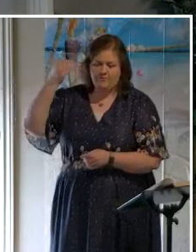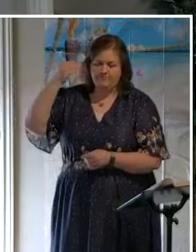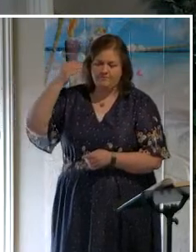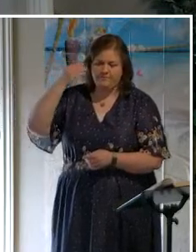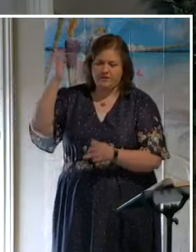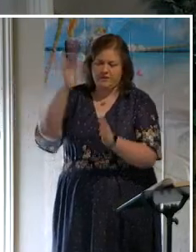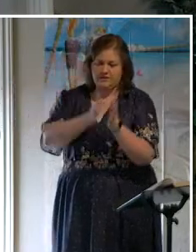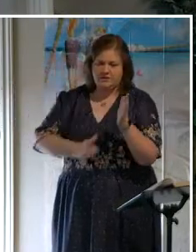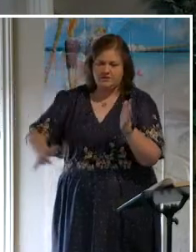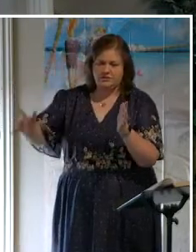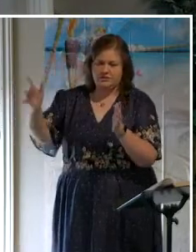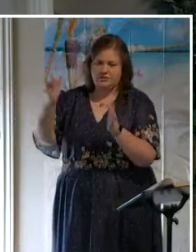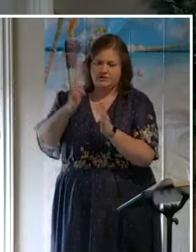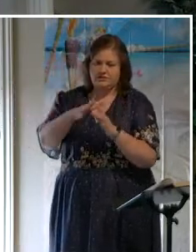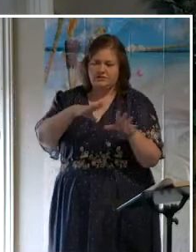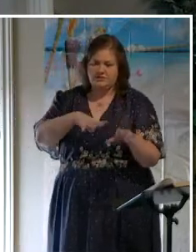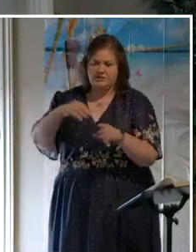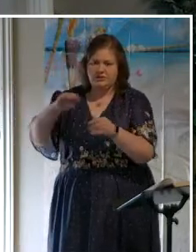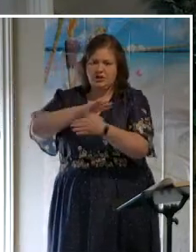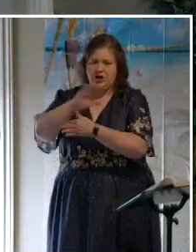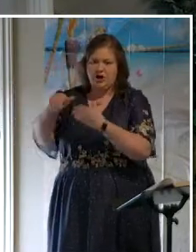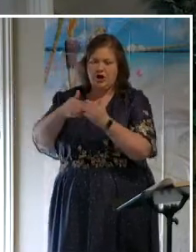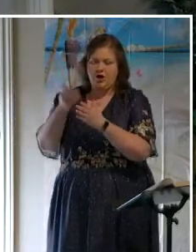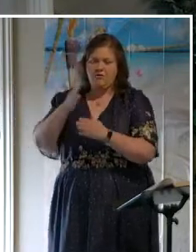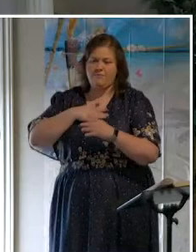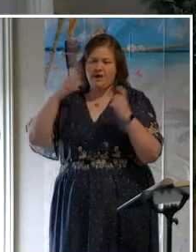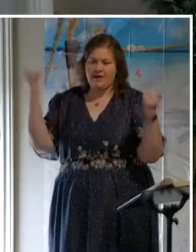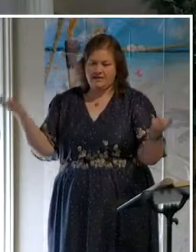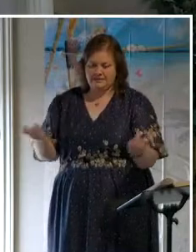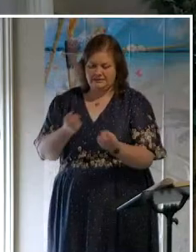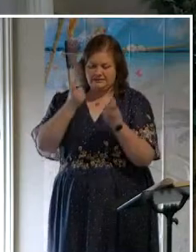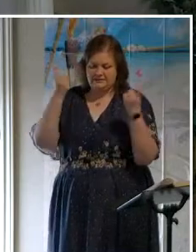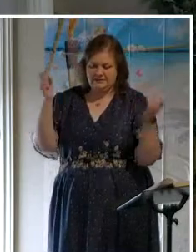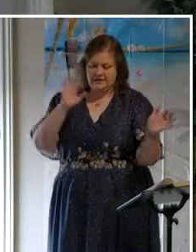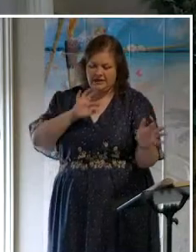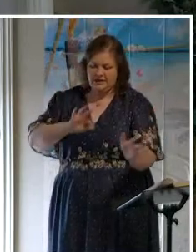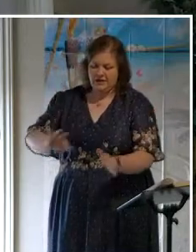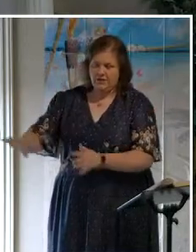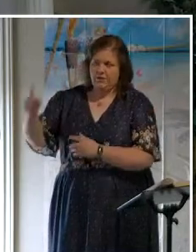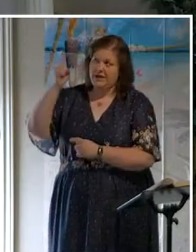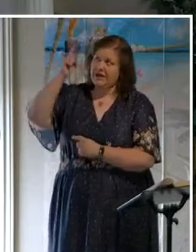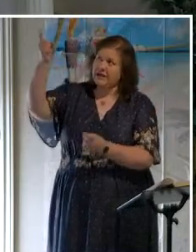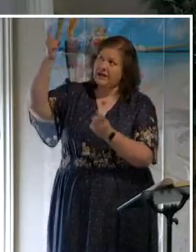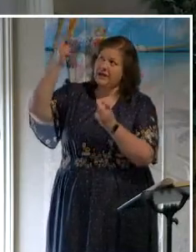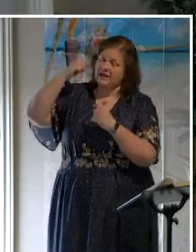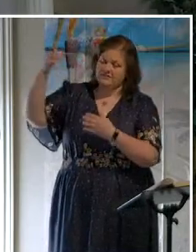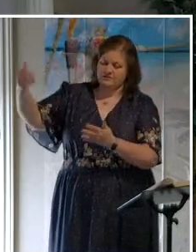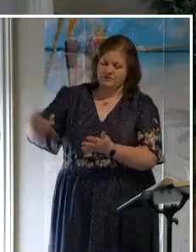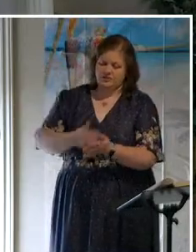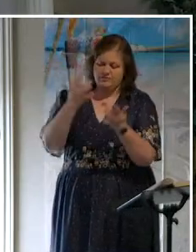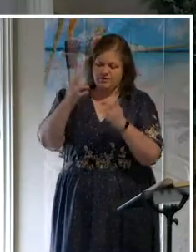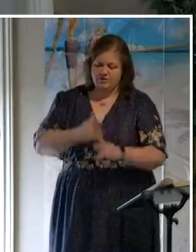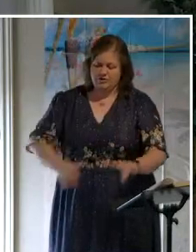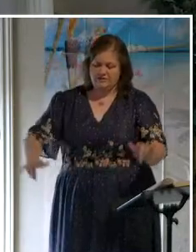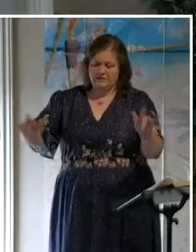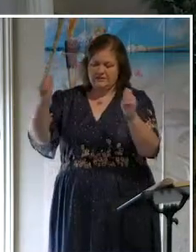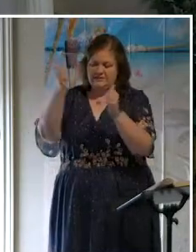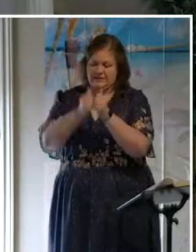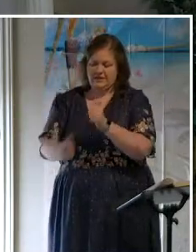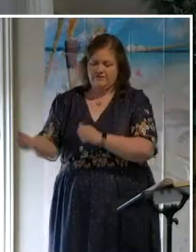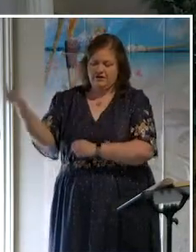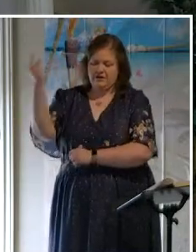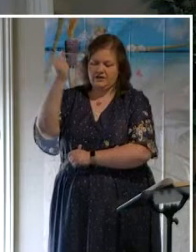home. Jesus took all my sin away. He gives new mercies